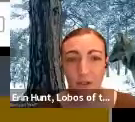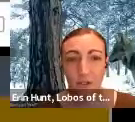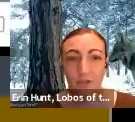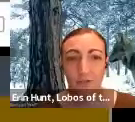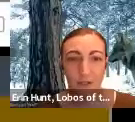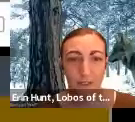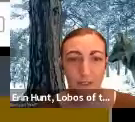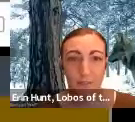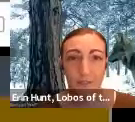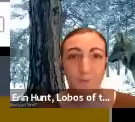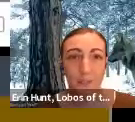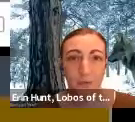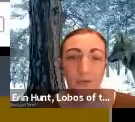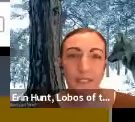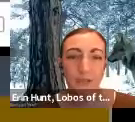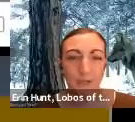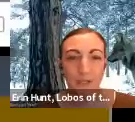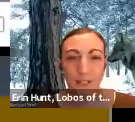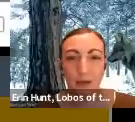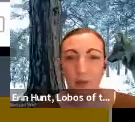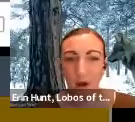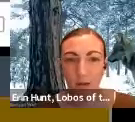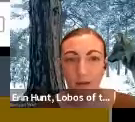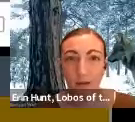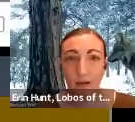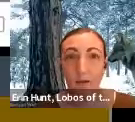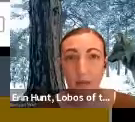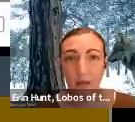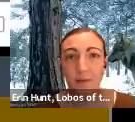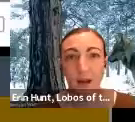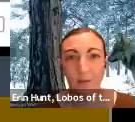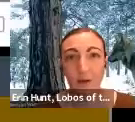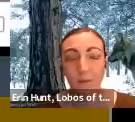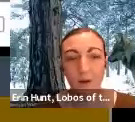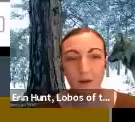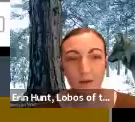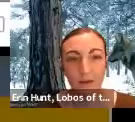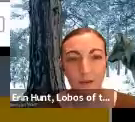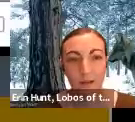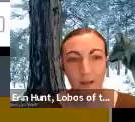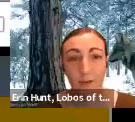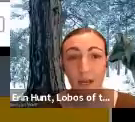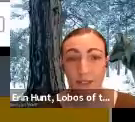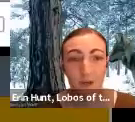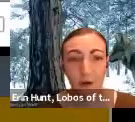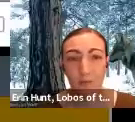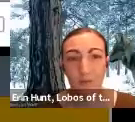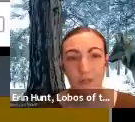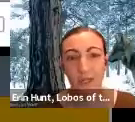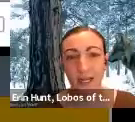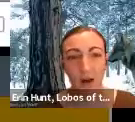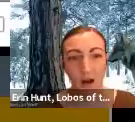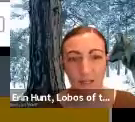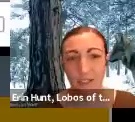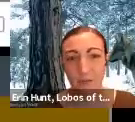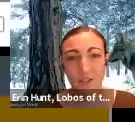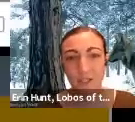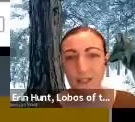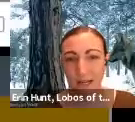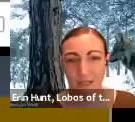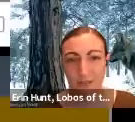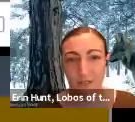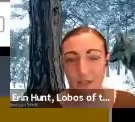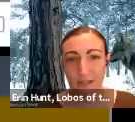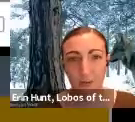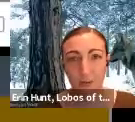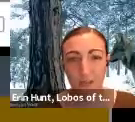Healthy, functional ecosystems filled with the species that belong there benefit everyone. Mexican gray wolves are an iconic